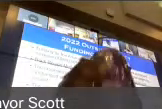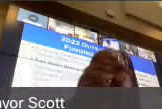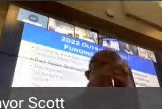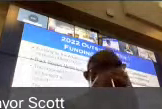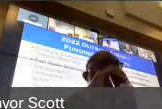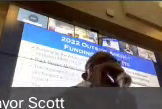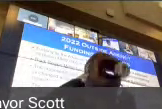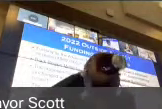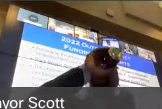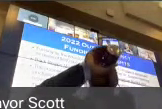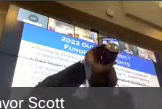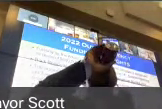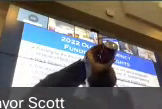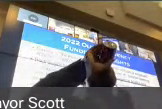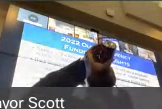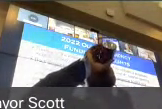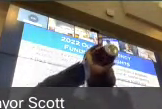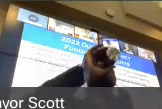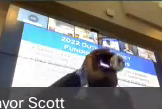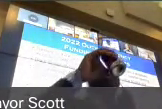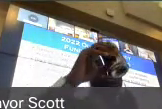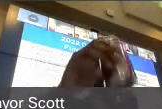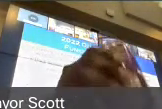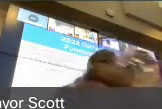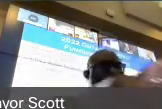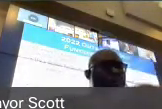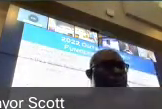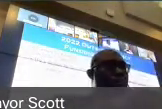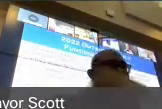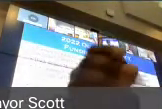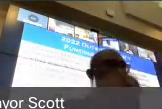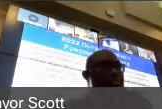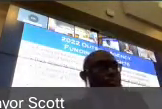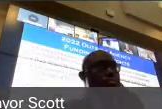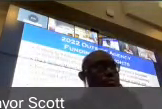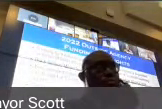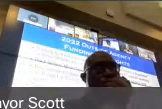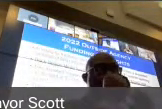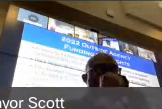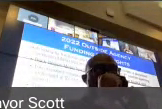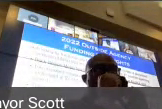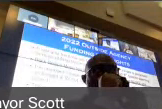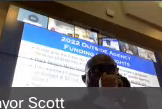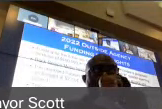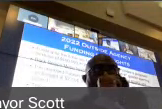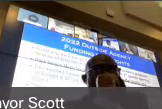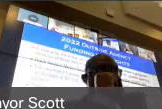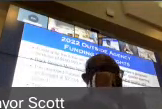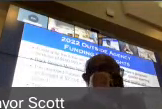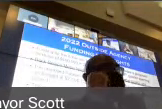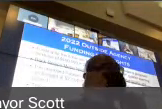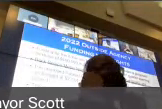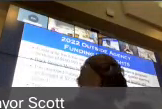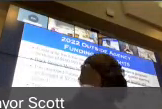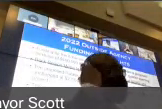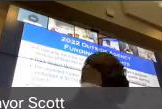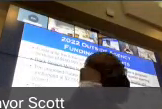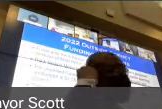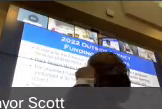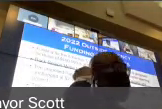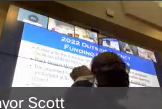$160,000 comes from a local jail fine project. Now, I'll tell you this number, we really have no idea what it's going